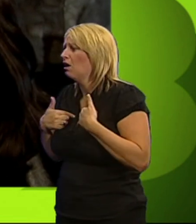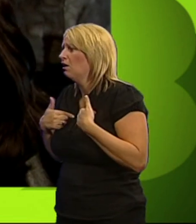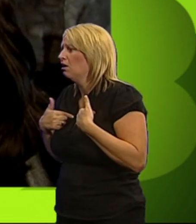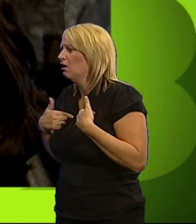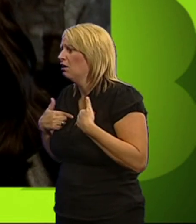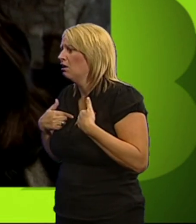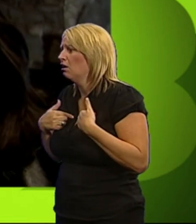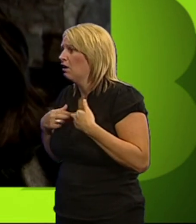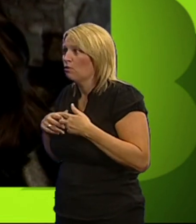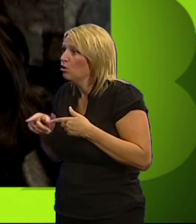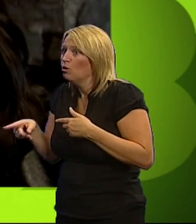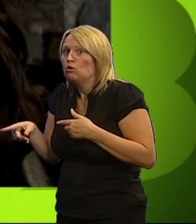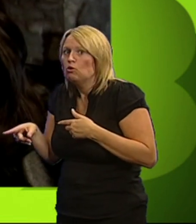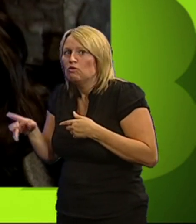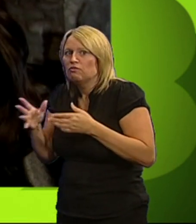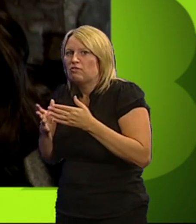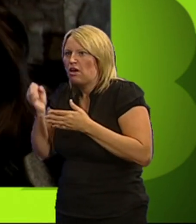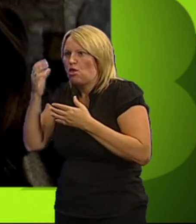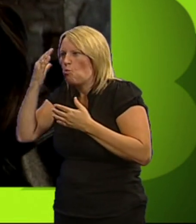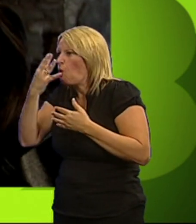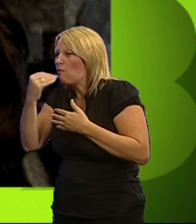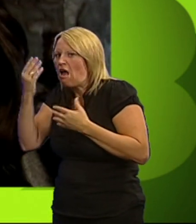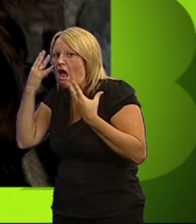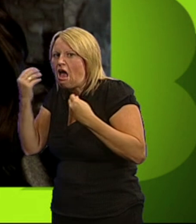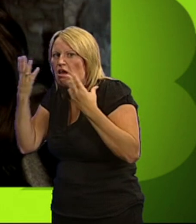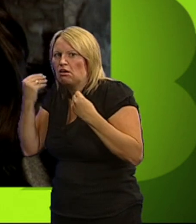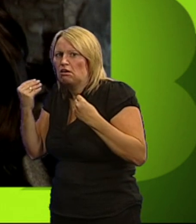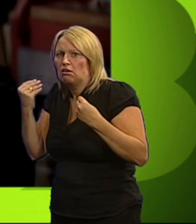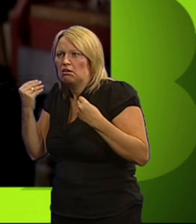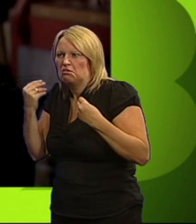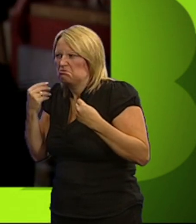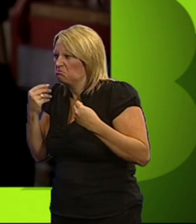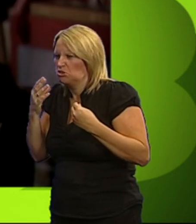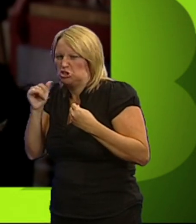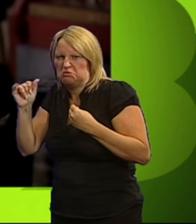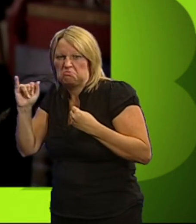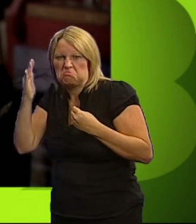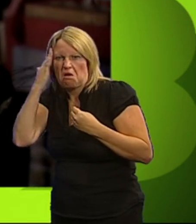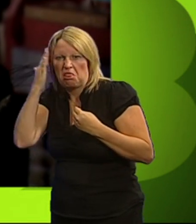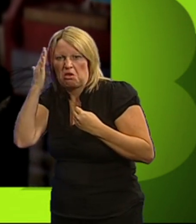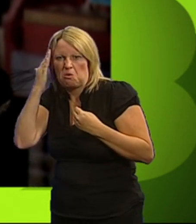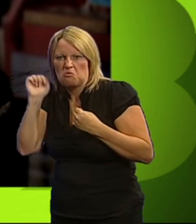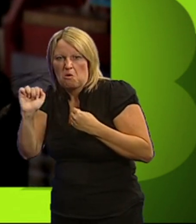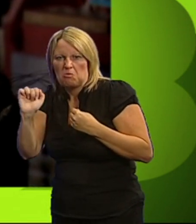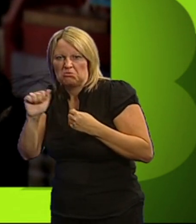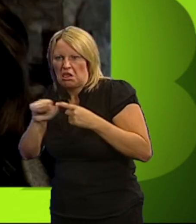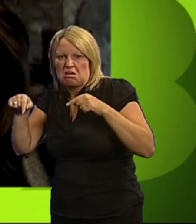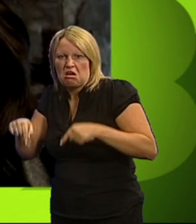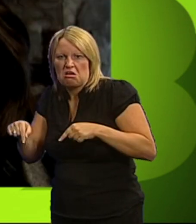how could I? I mean, if it wasn't for you finding that werewolf hair, that... cheating mother of yours would still be here